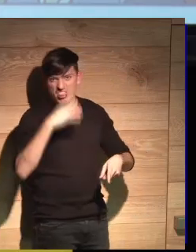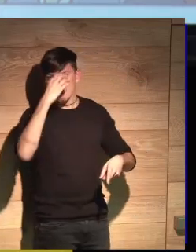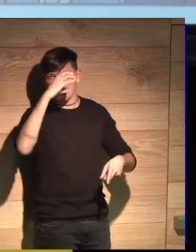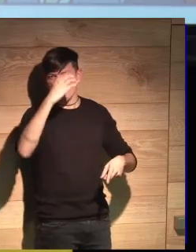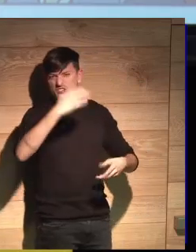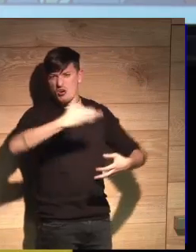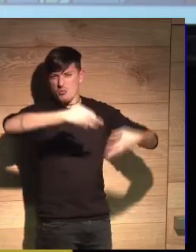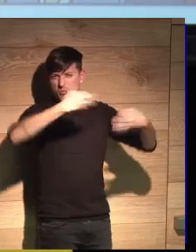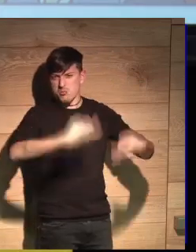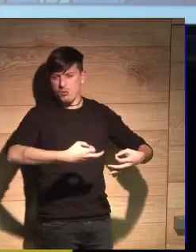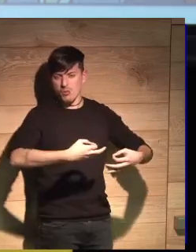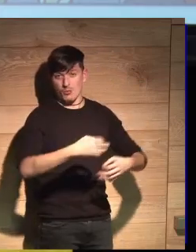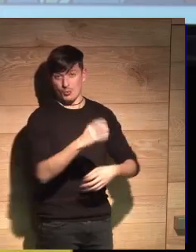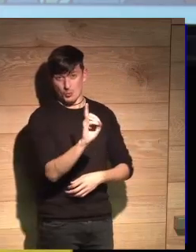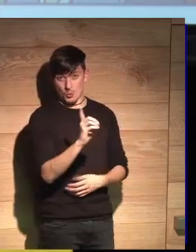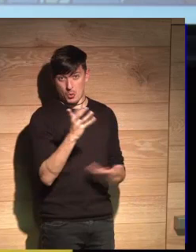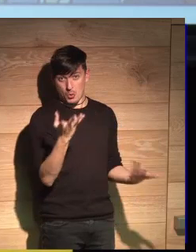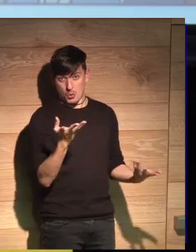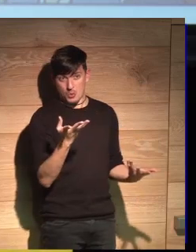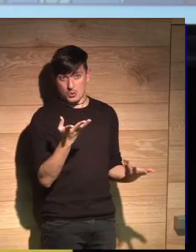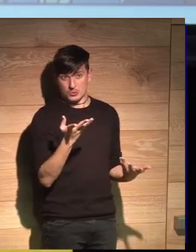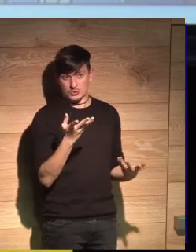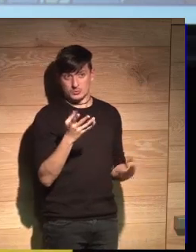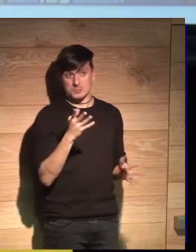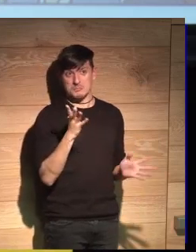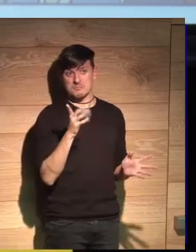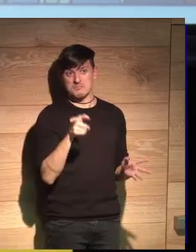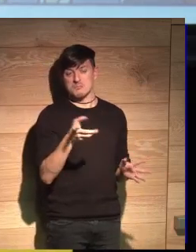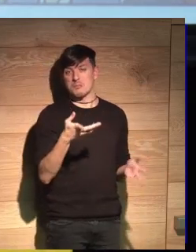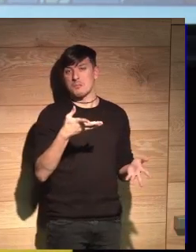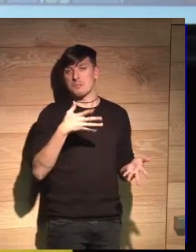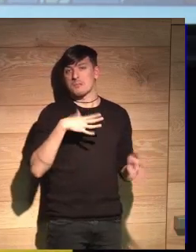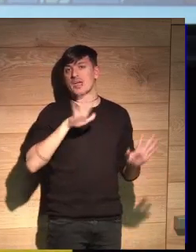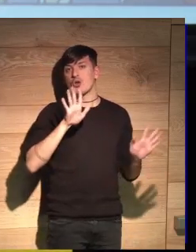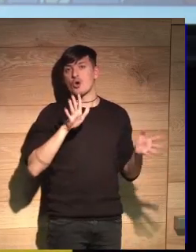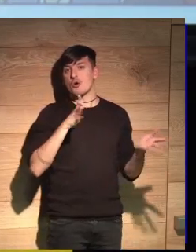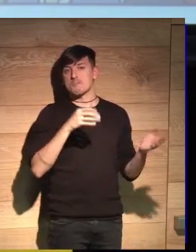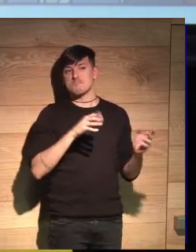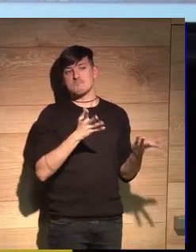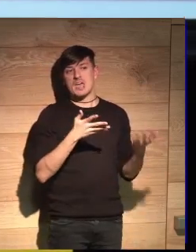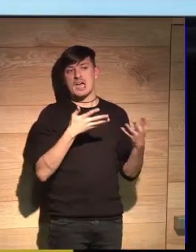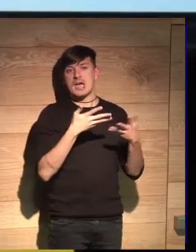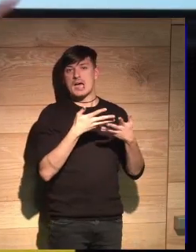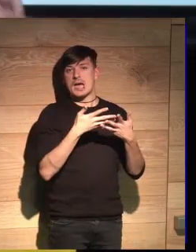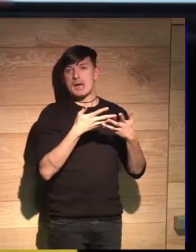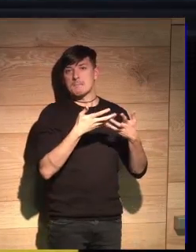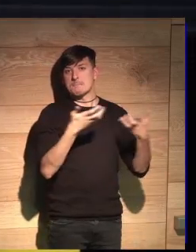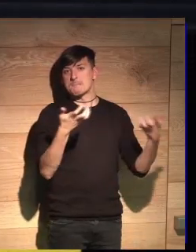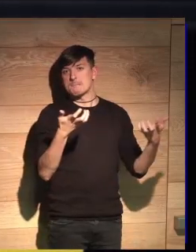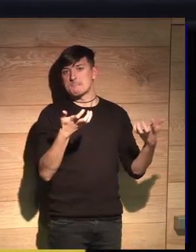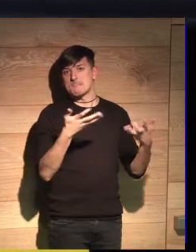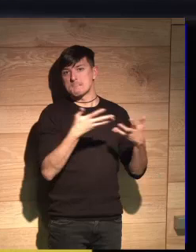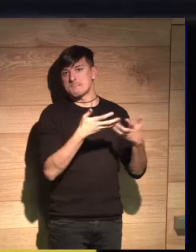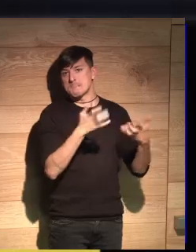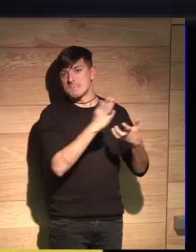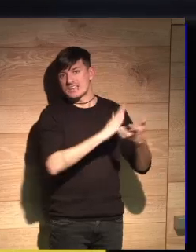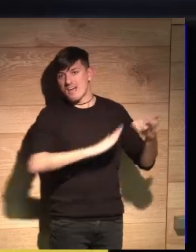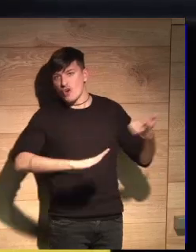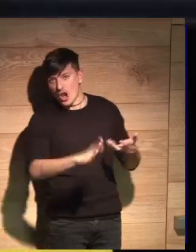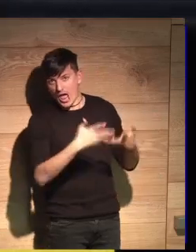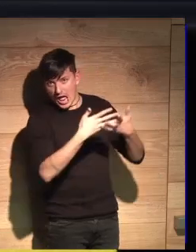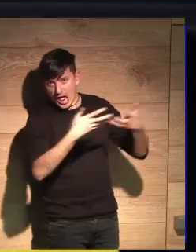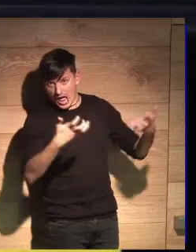This is not this rigorous from the scientific point of view, so don't think this is what is going to happen, but keep in mind the metaphor